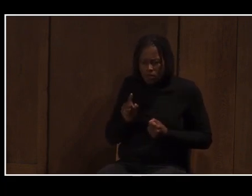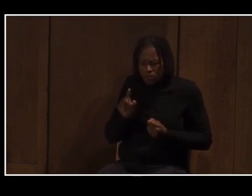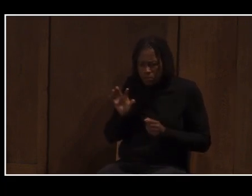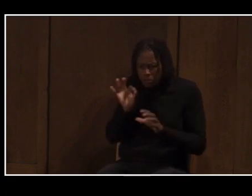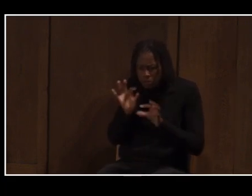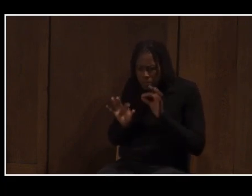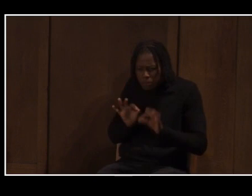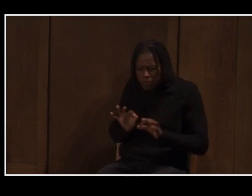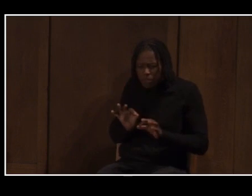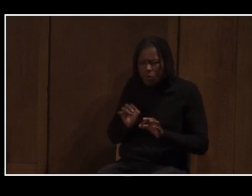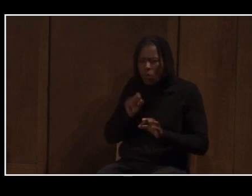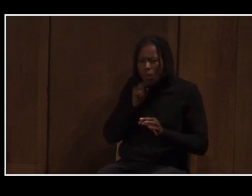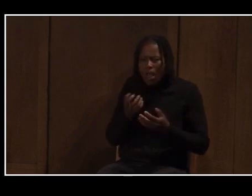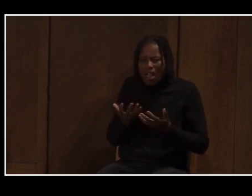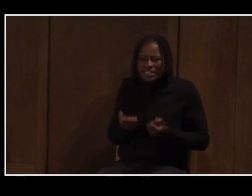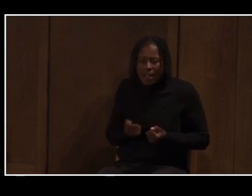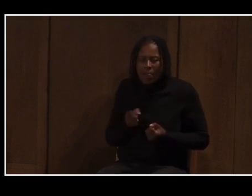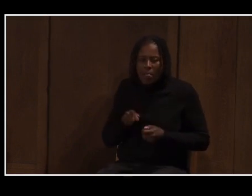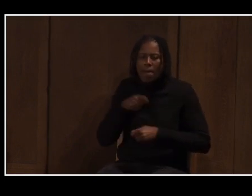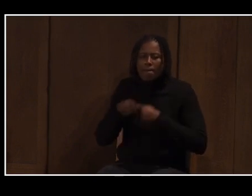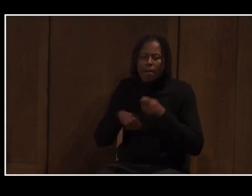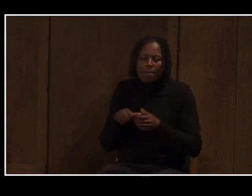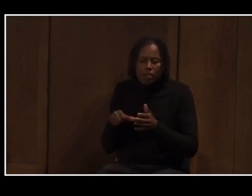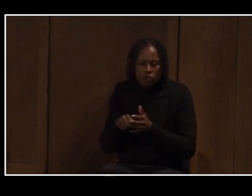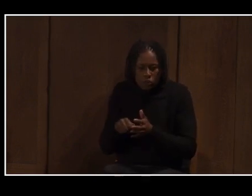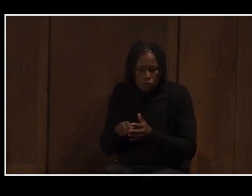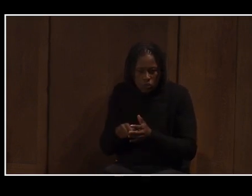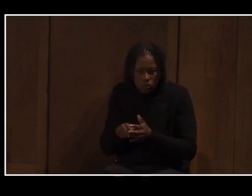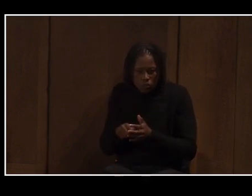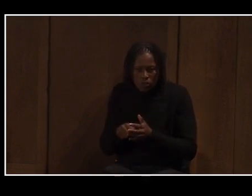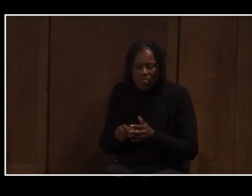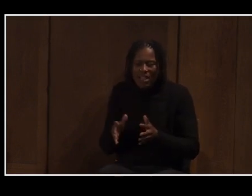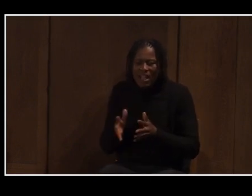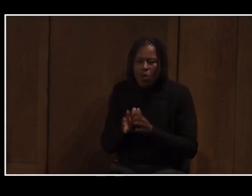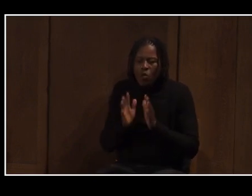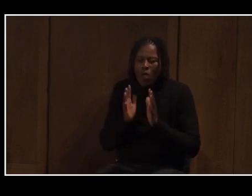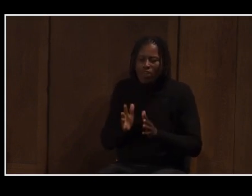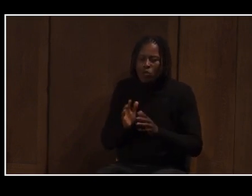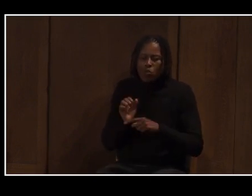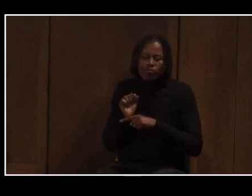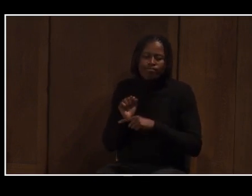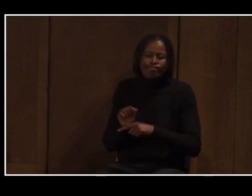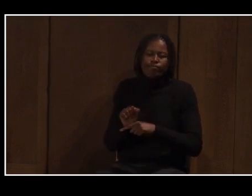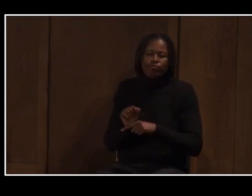gets problematic. I think that's for me where I draw the line, and I think actually